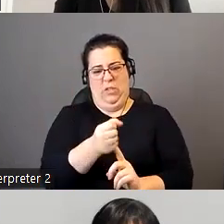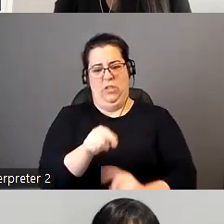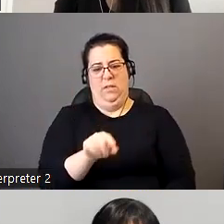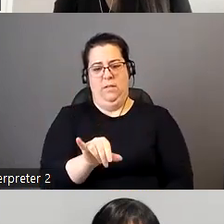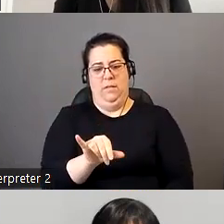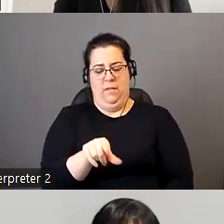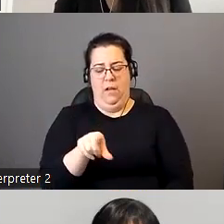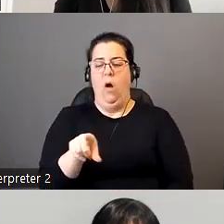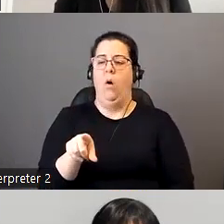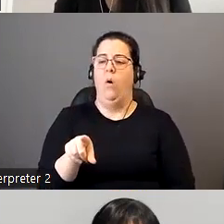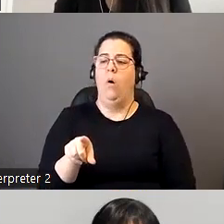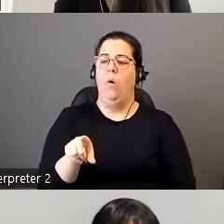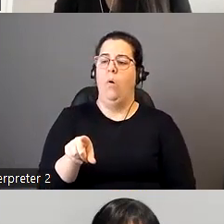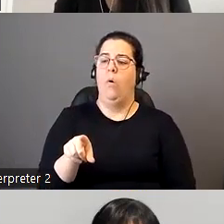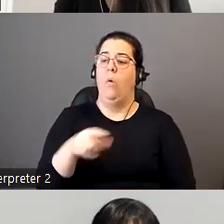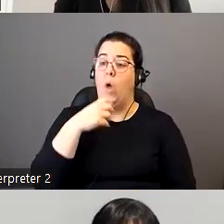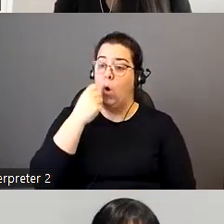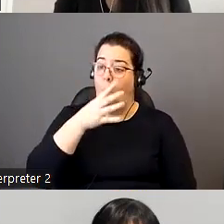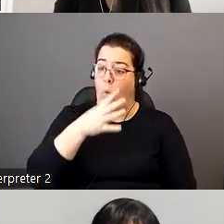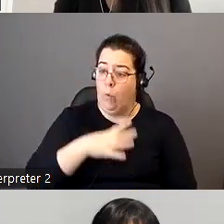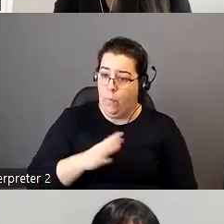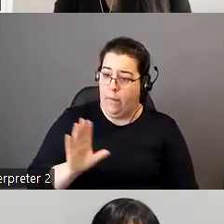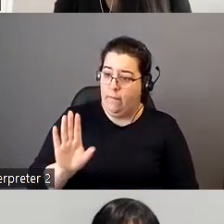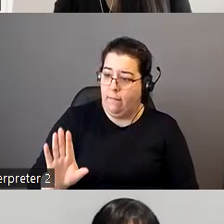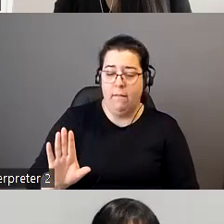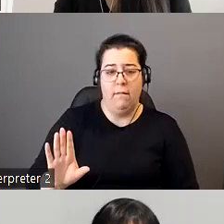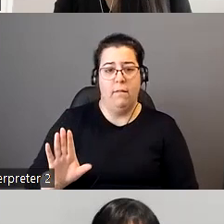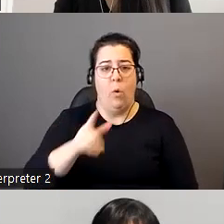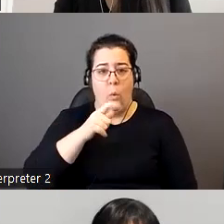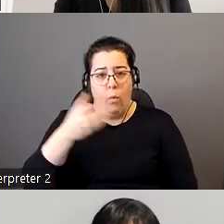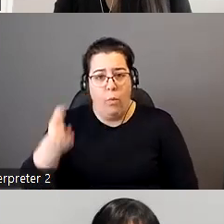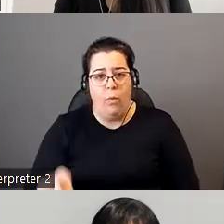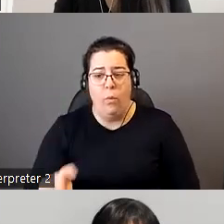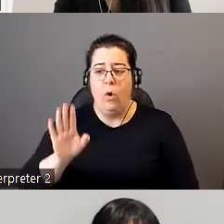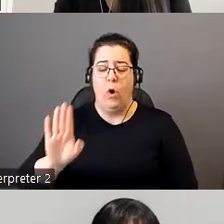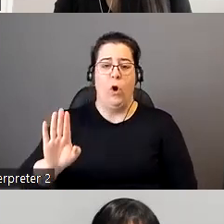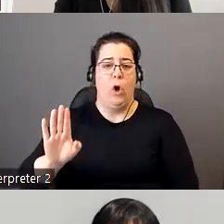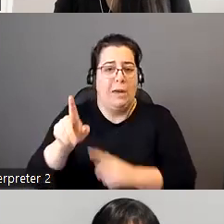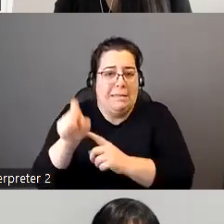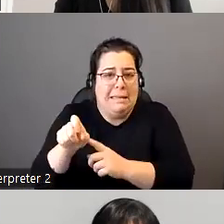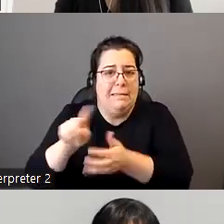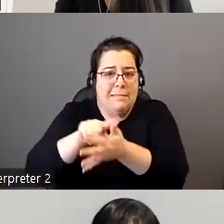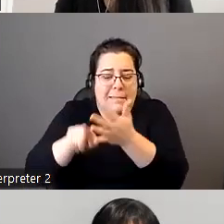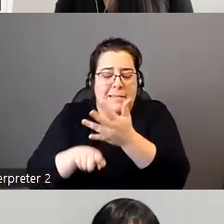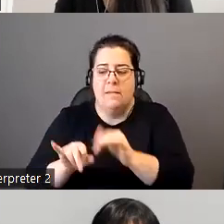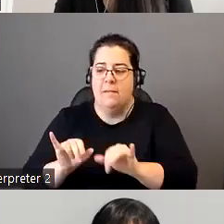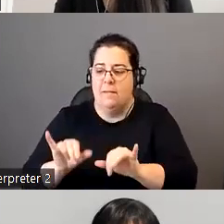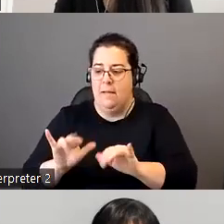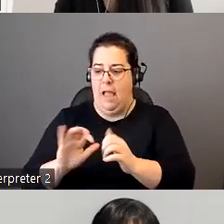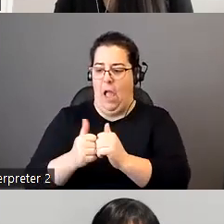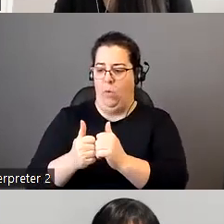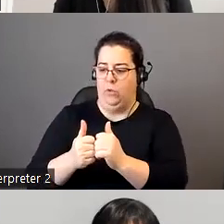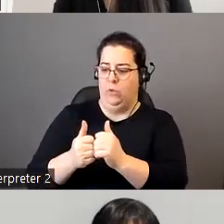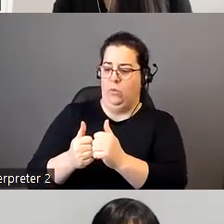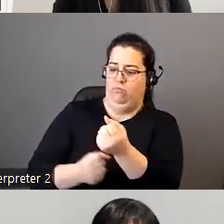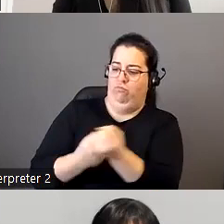to look at the situation slightly differently, because it's not the same experience. Right. So yes, you can go there, but